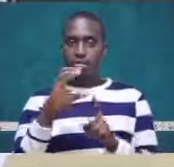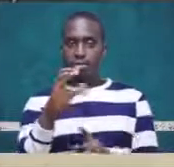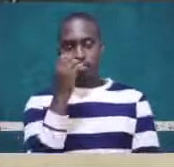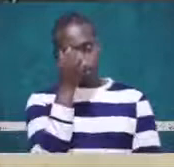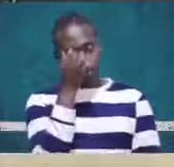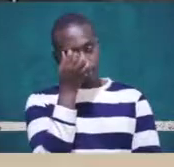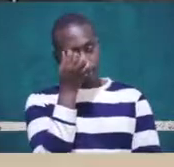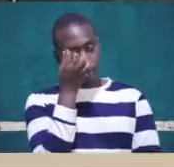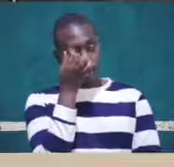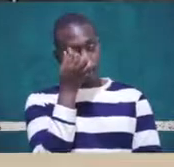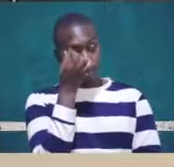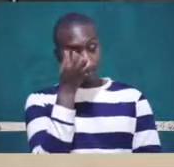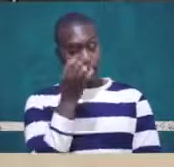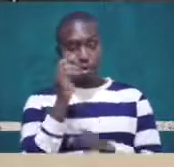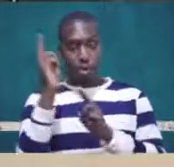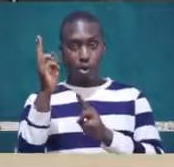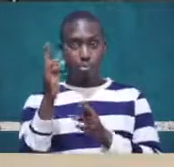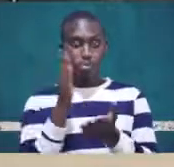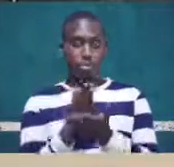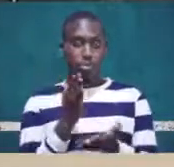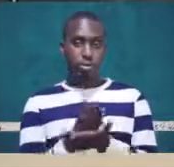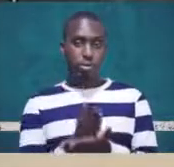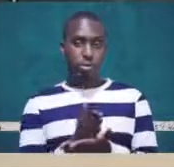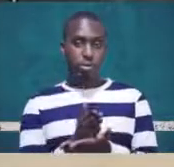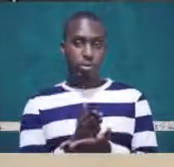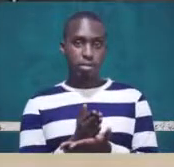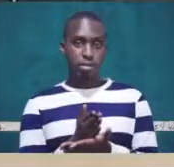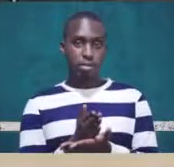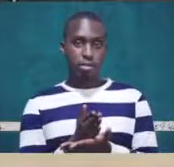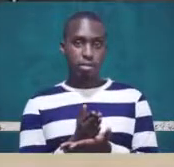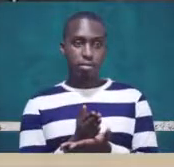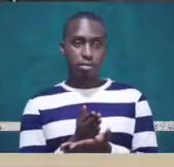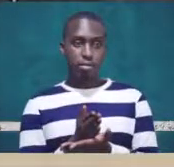c. Hope you are